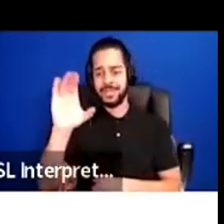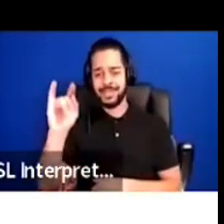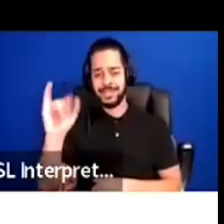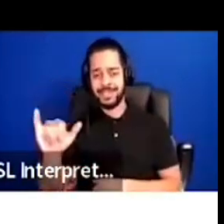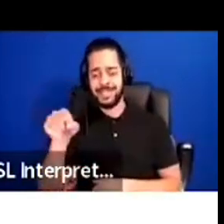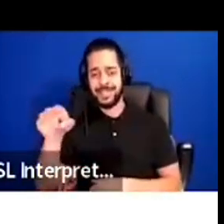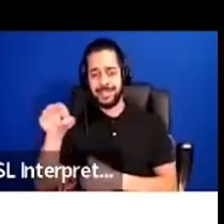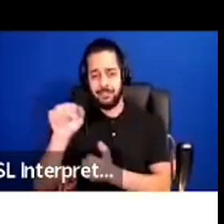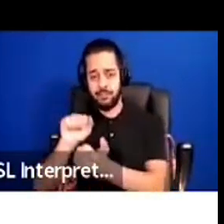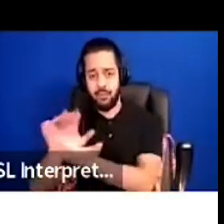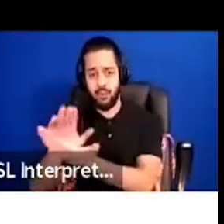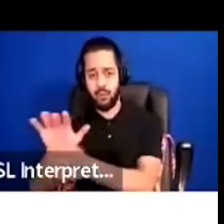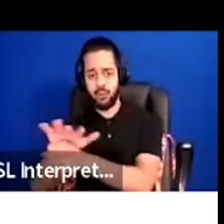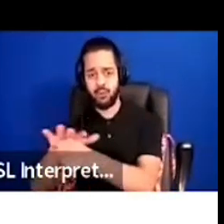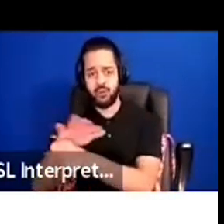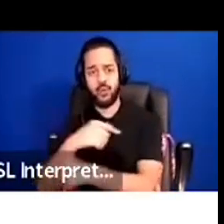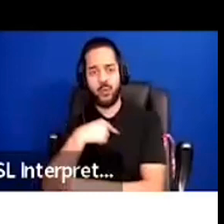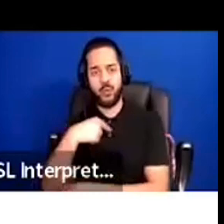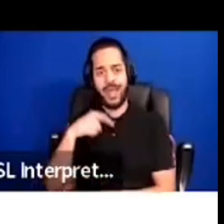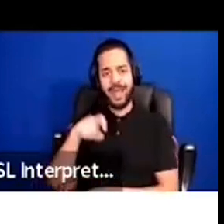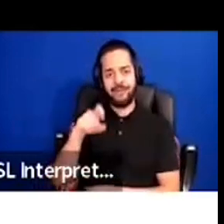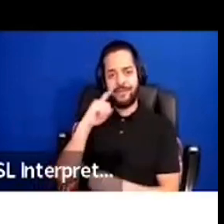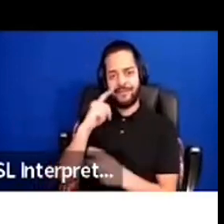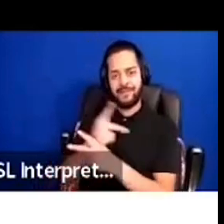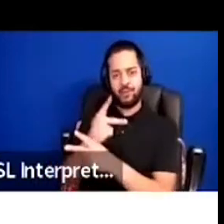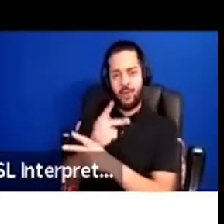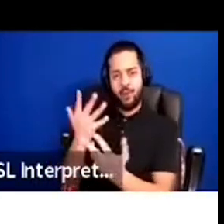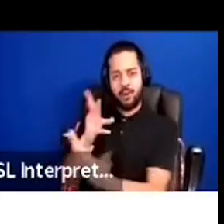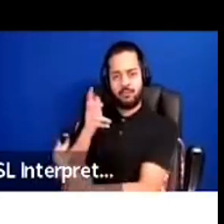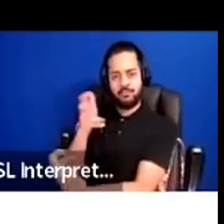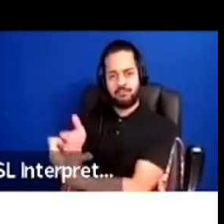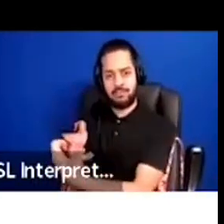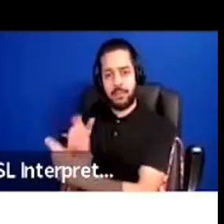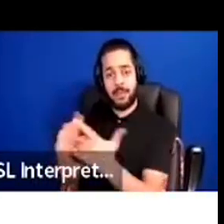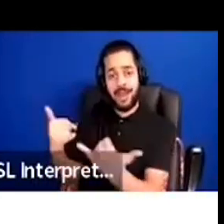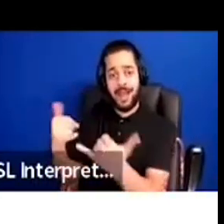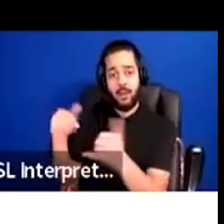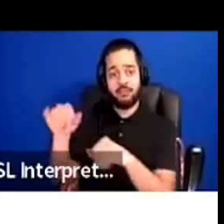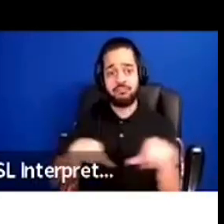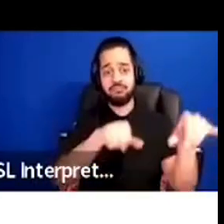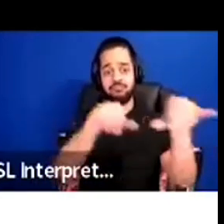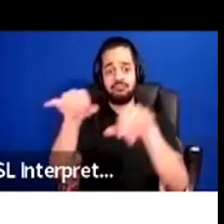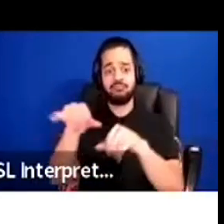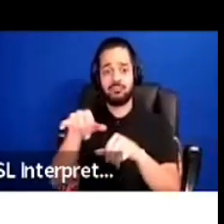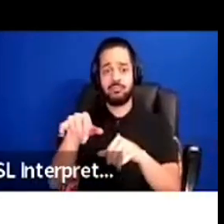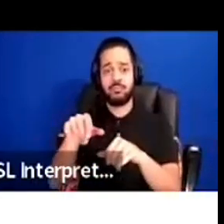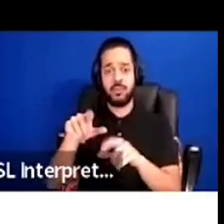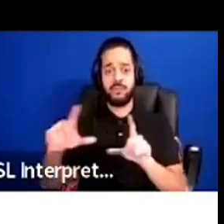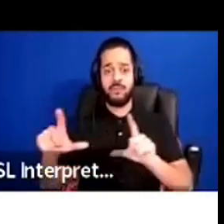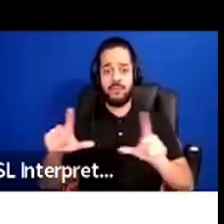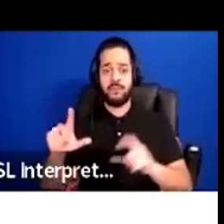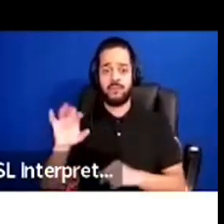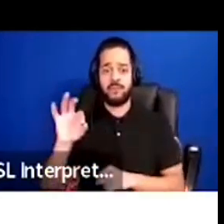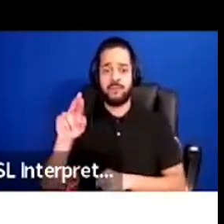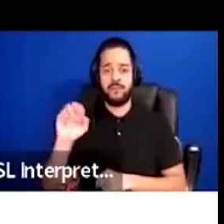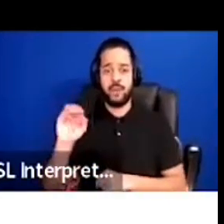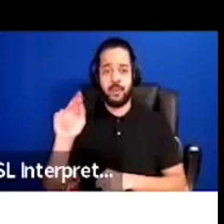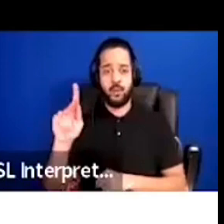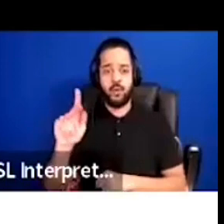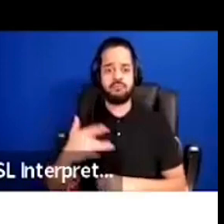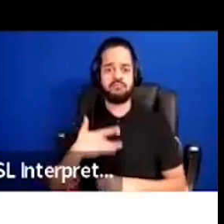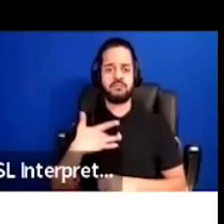we had to figure out what the goal actually meant. But now that we all have the same framework, I think that's worked out a lot better. But I think talking